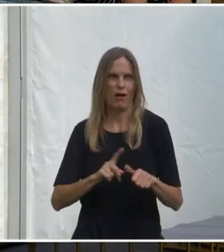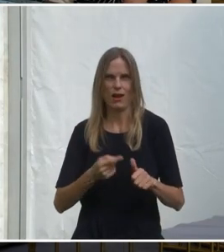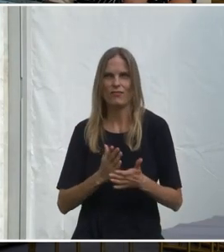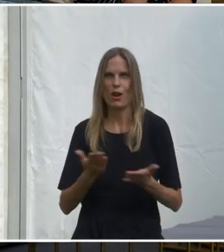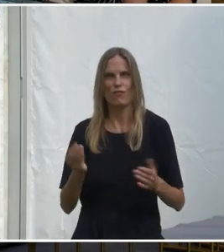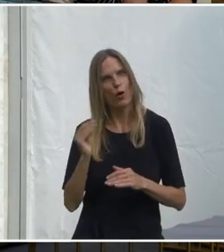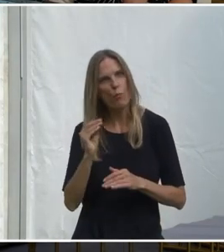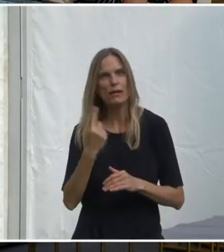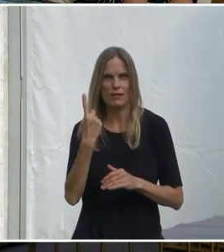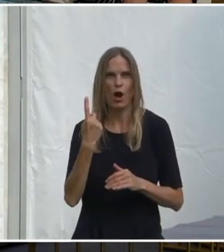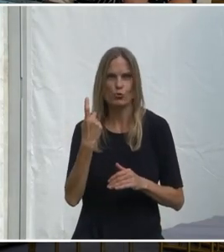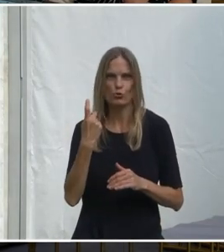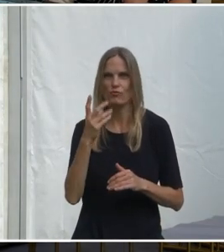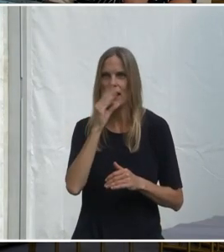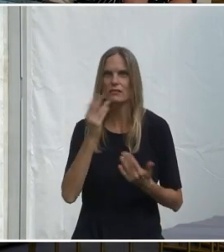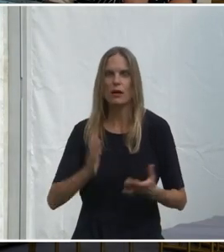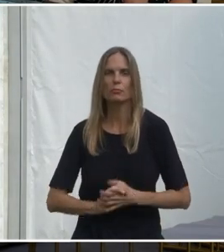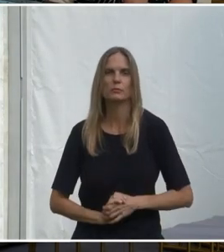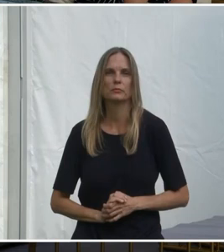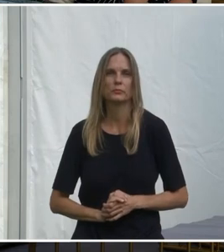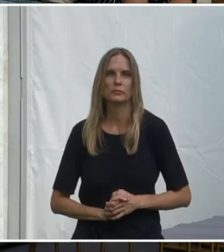comment, reflection.